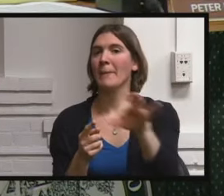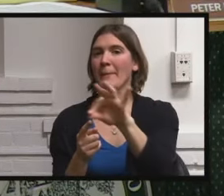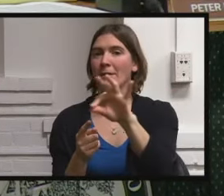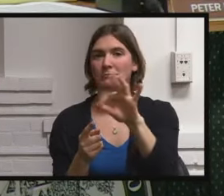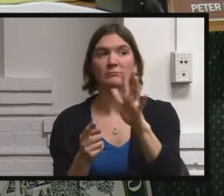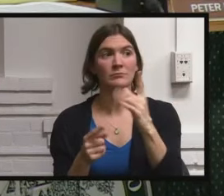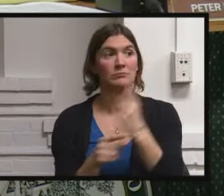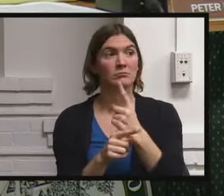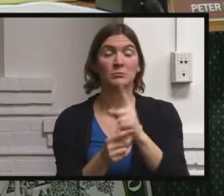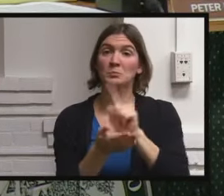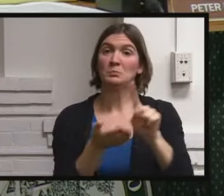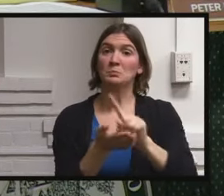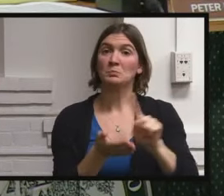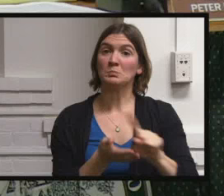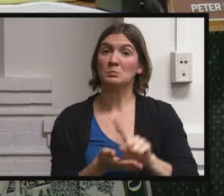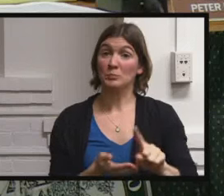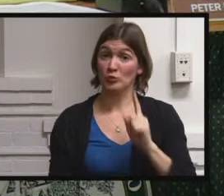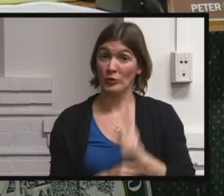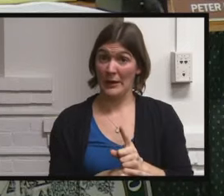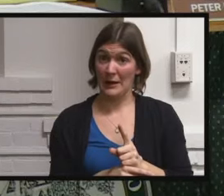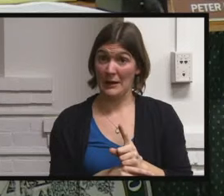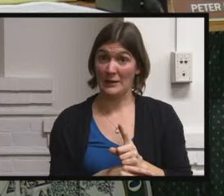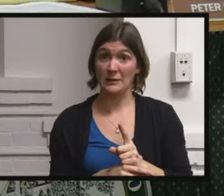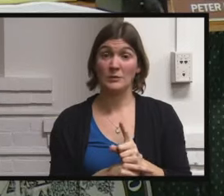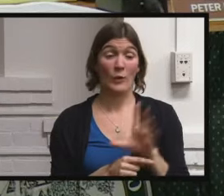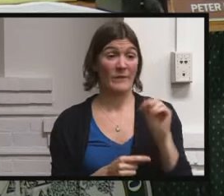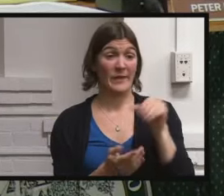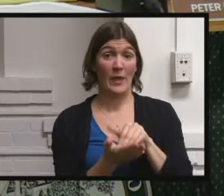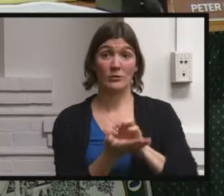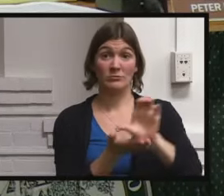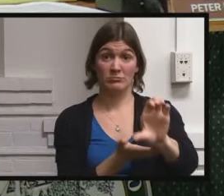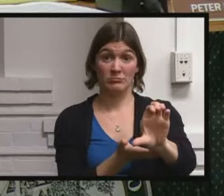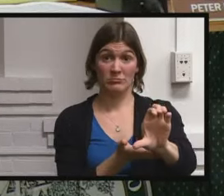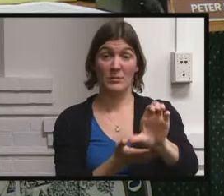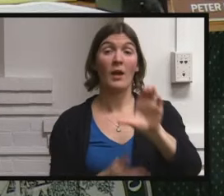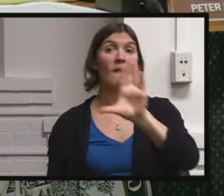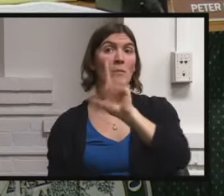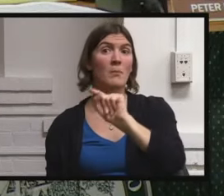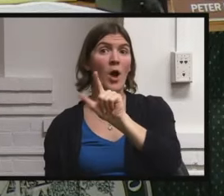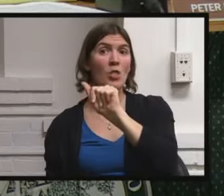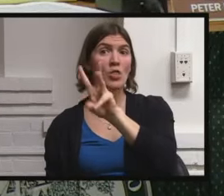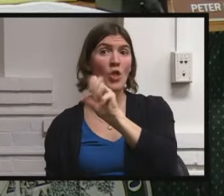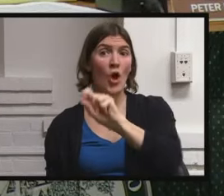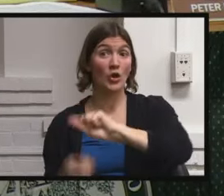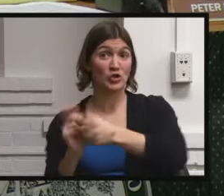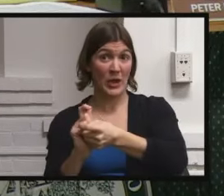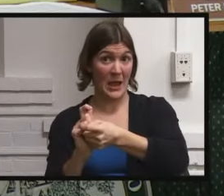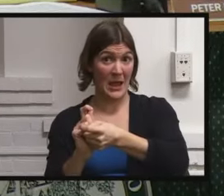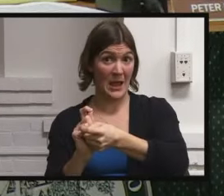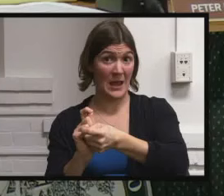to have collection. And as I understand it, Vermont law shifted